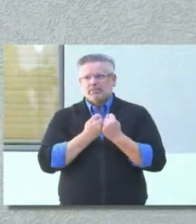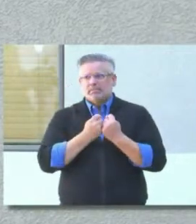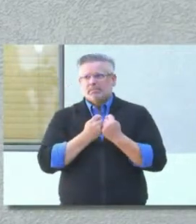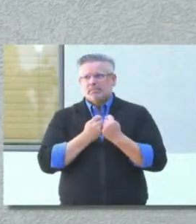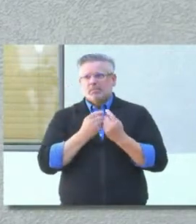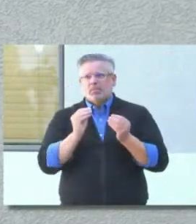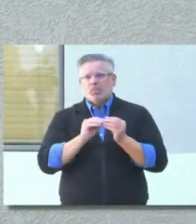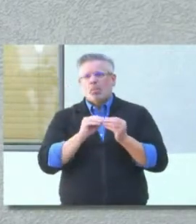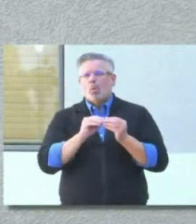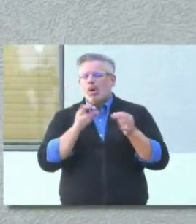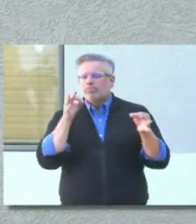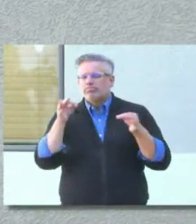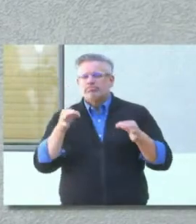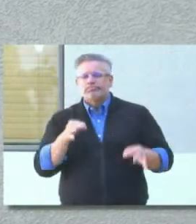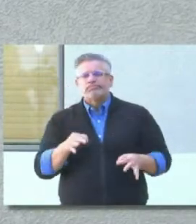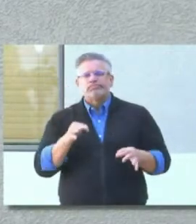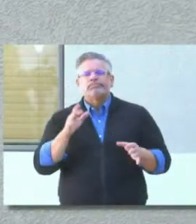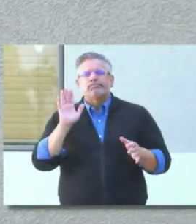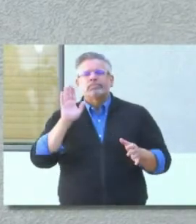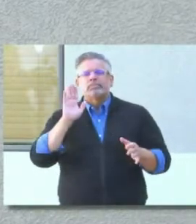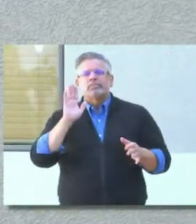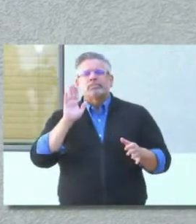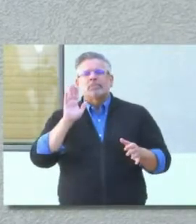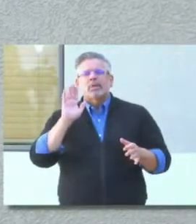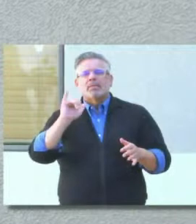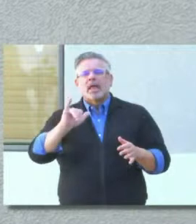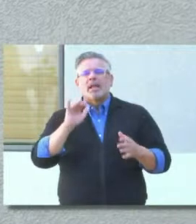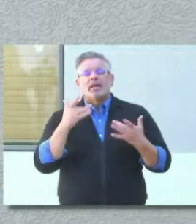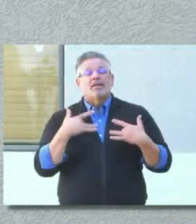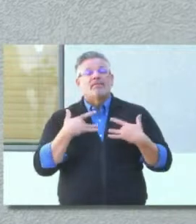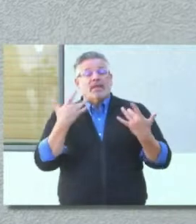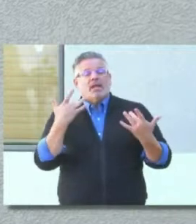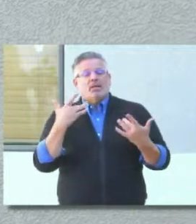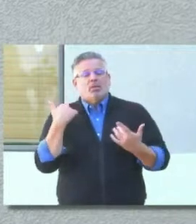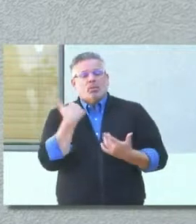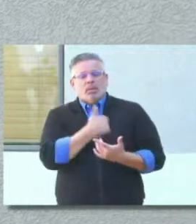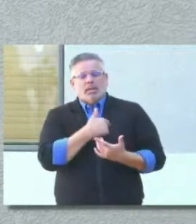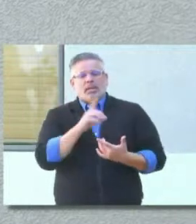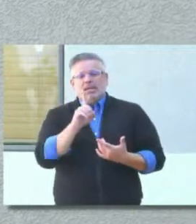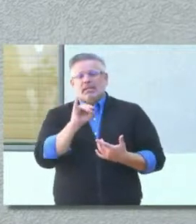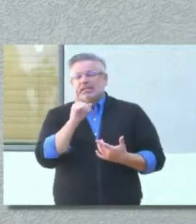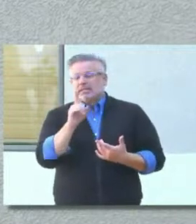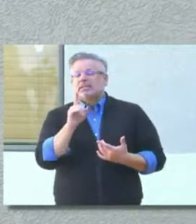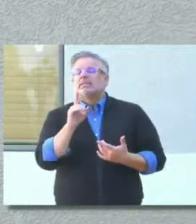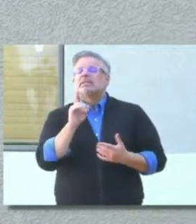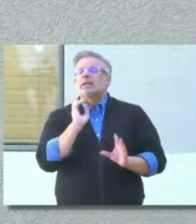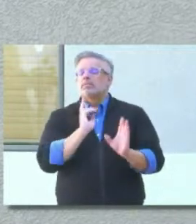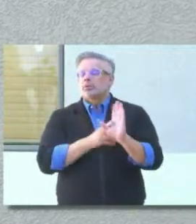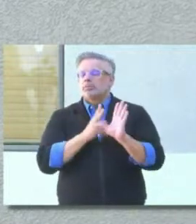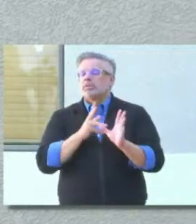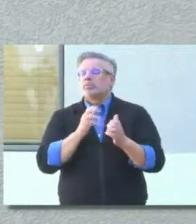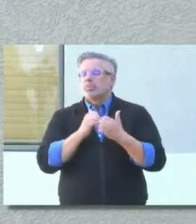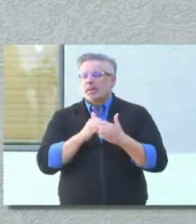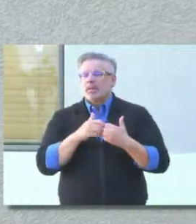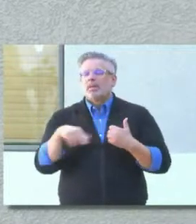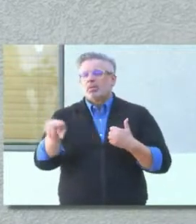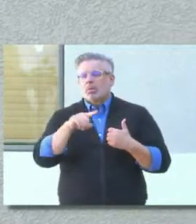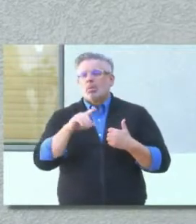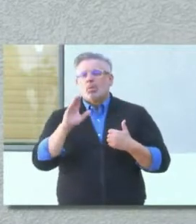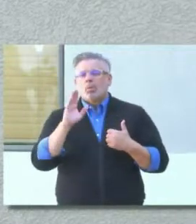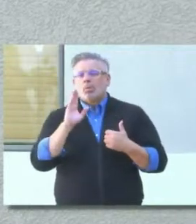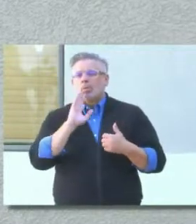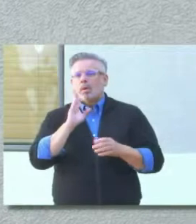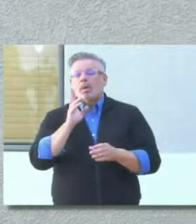you more detail about those virtual events that we did participate in and those that we